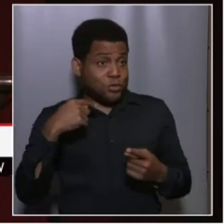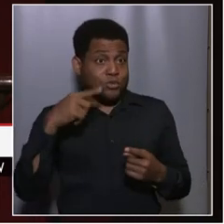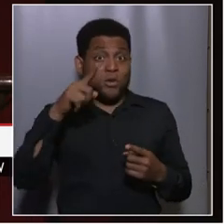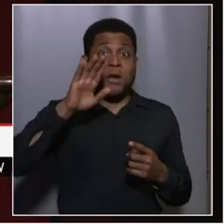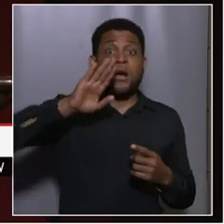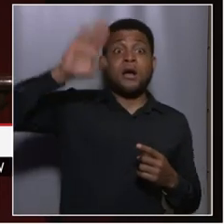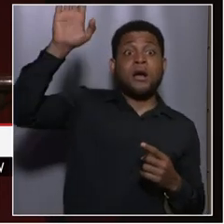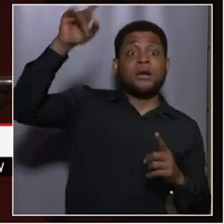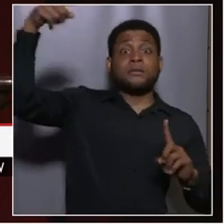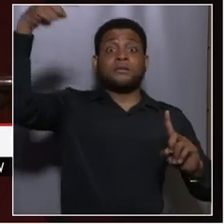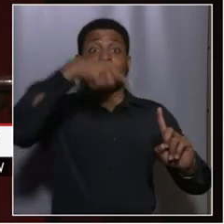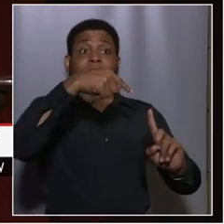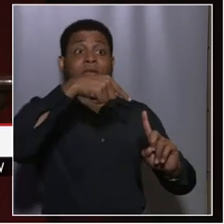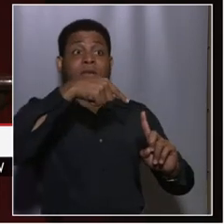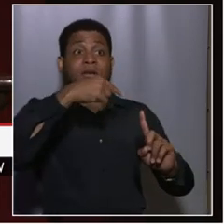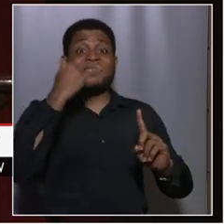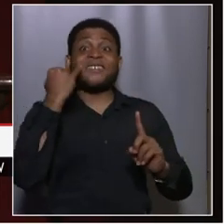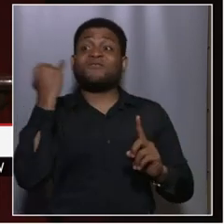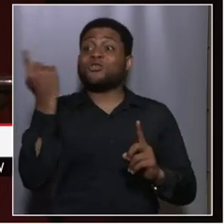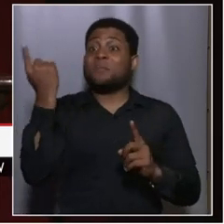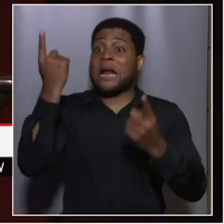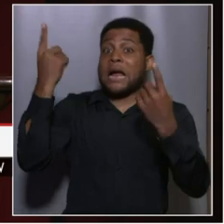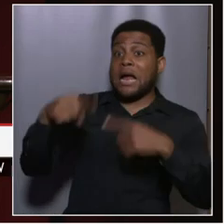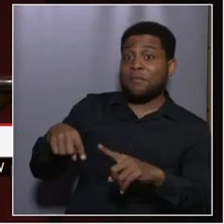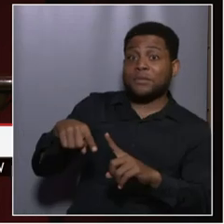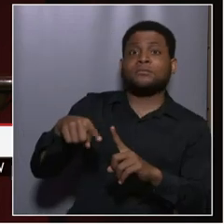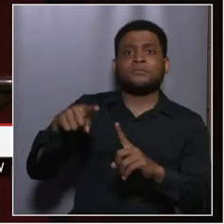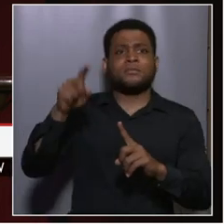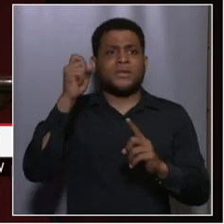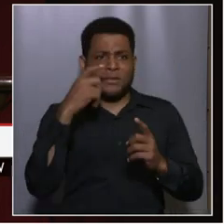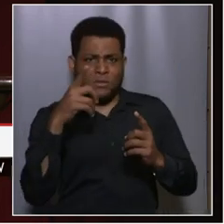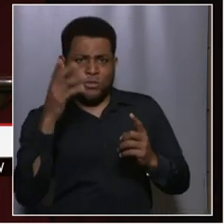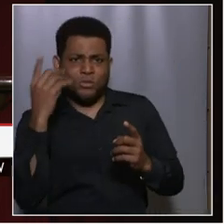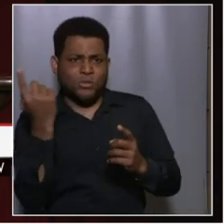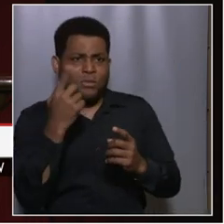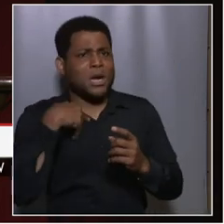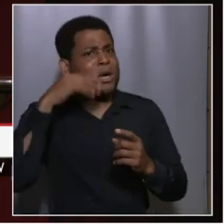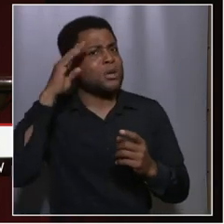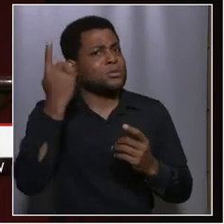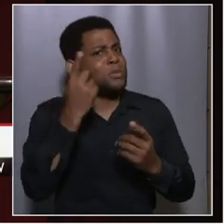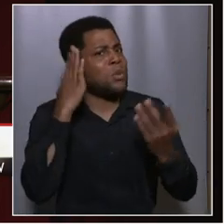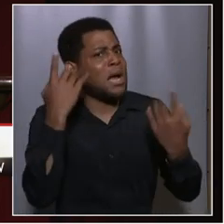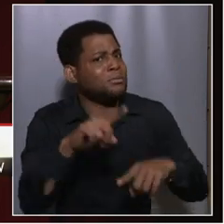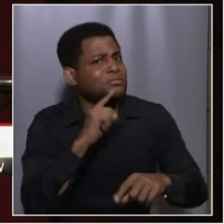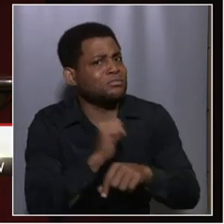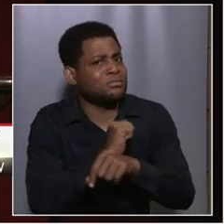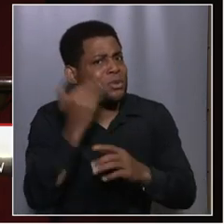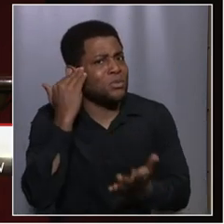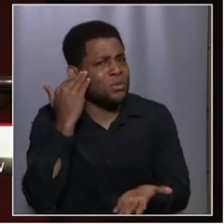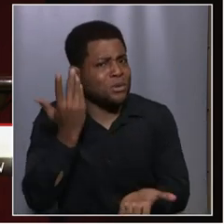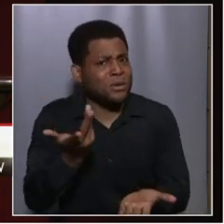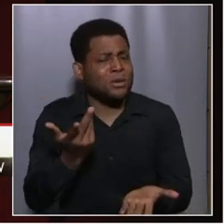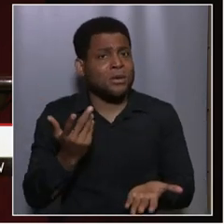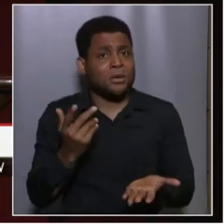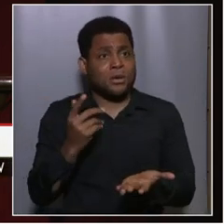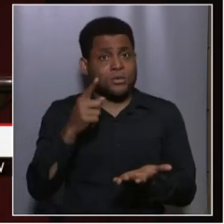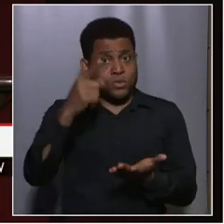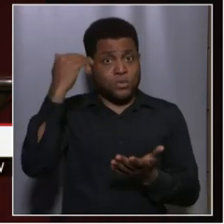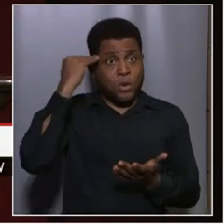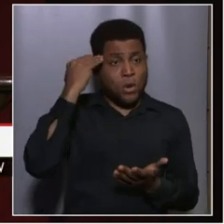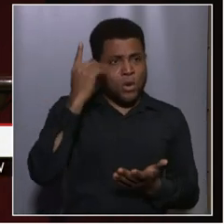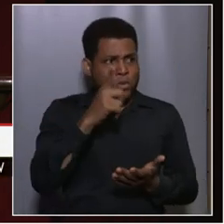this doesn't happen, then something bad is going to happen in my community. That you know who to